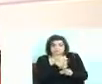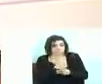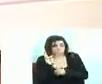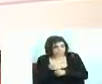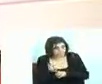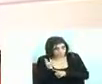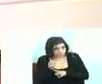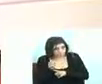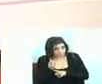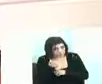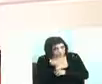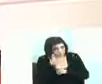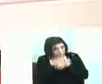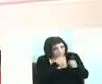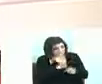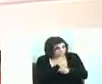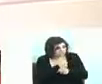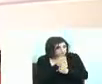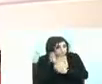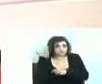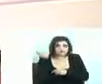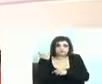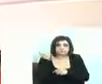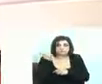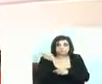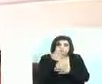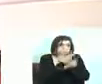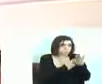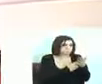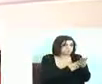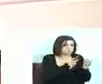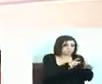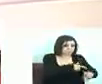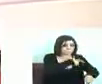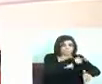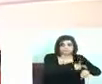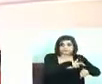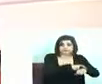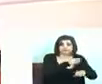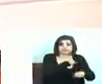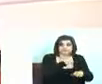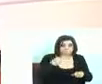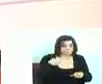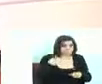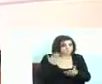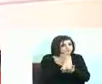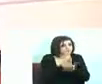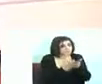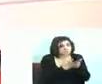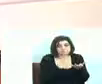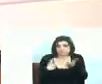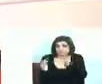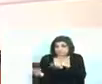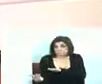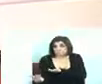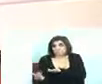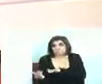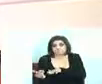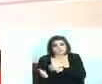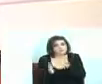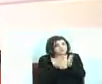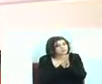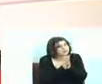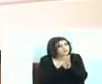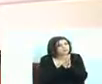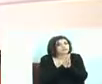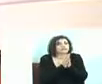team a couple of years ago interviewed some of the longtime members and some of the people who have even since passed on. And they asked them to tell their